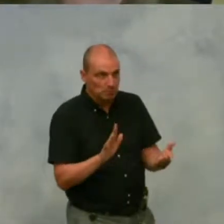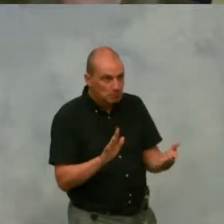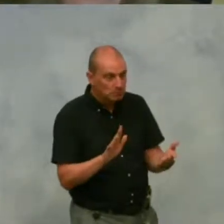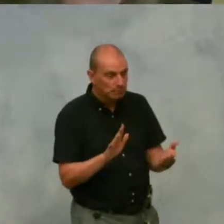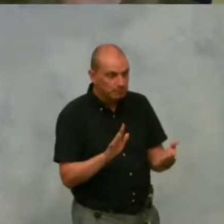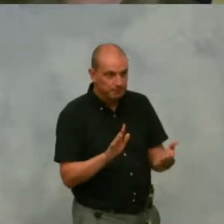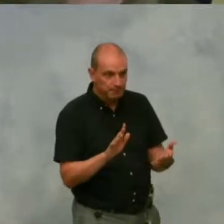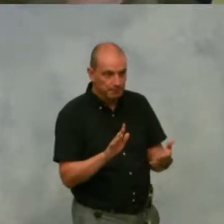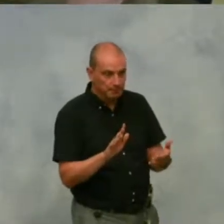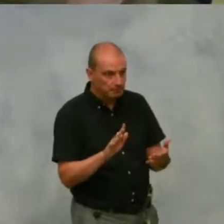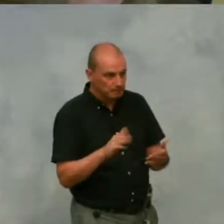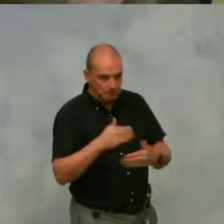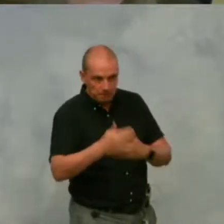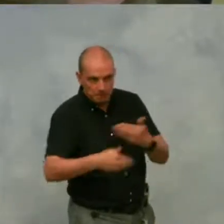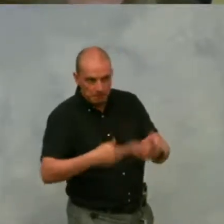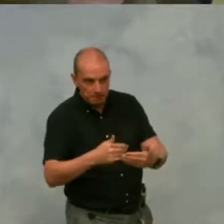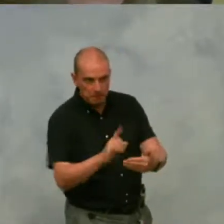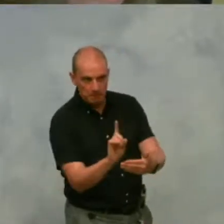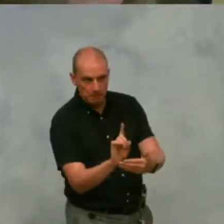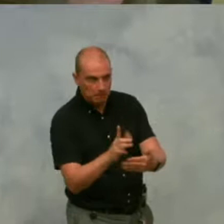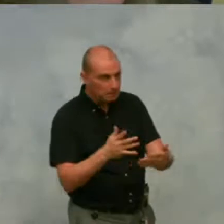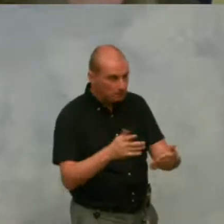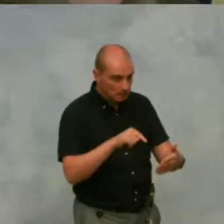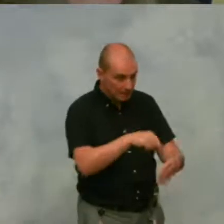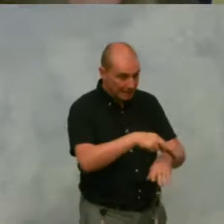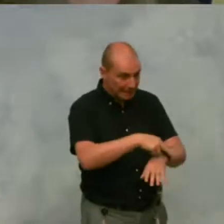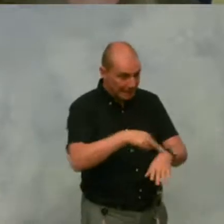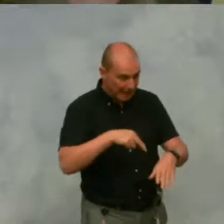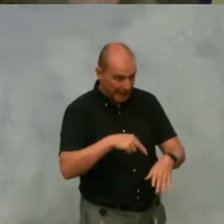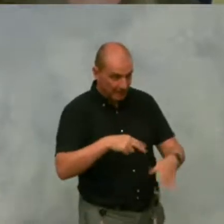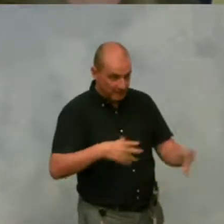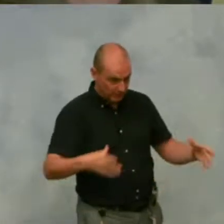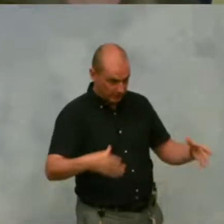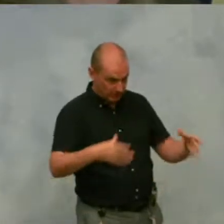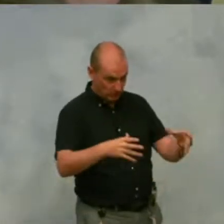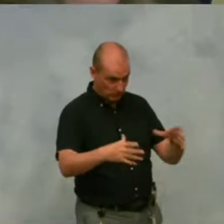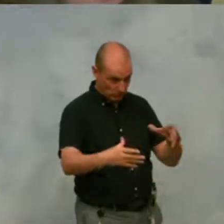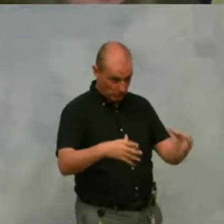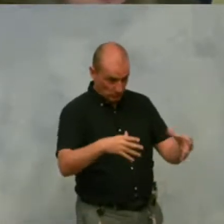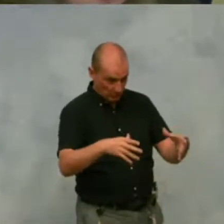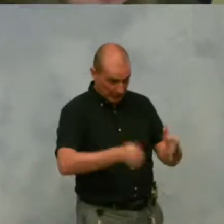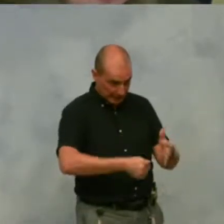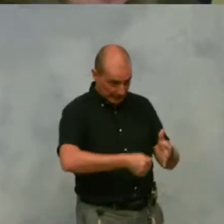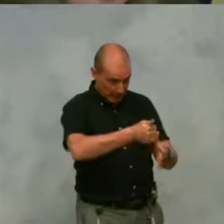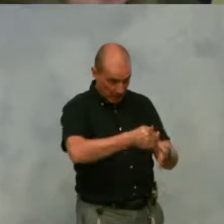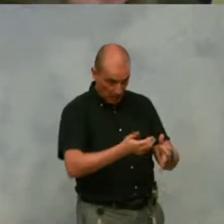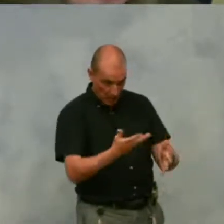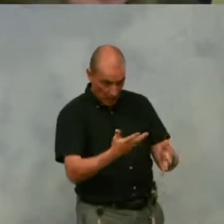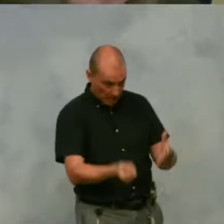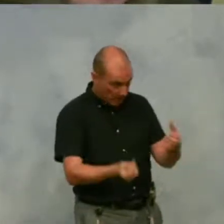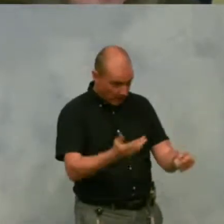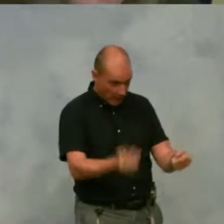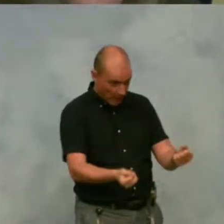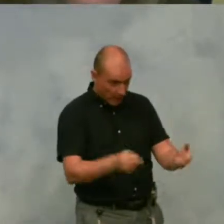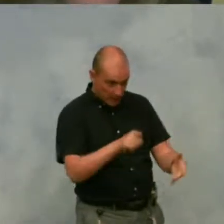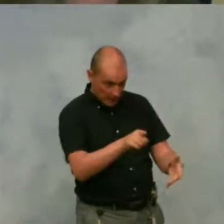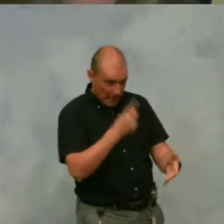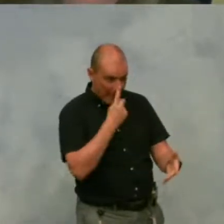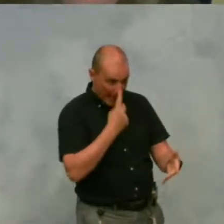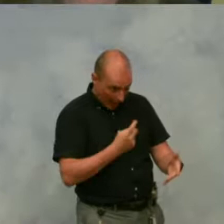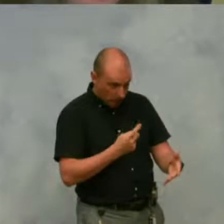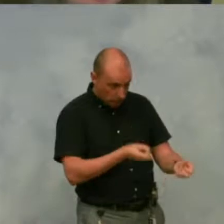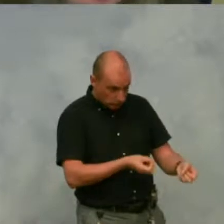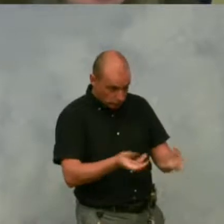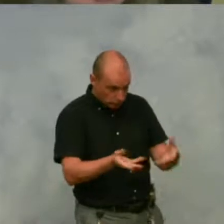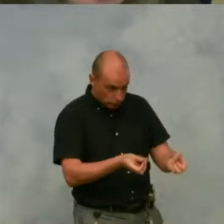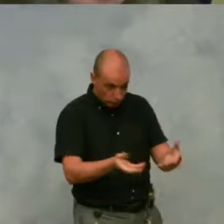our workforce. Have we got people with the right skills in place at the right time to deliver on these particular items? Then we do a